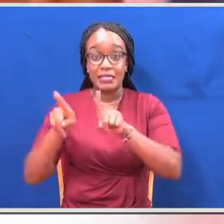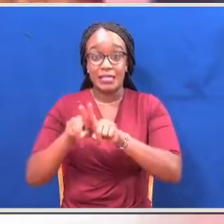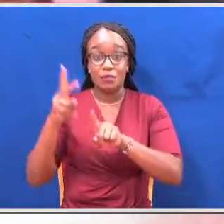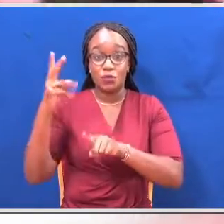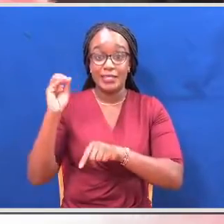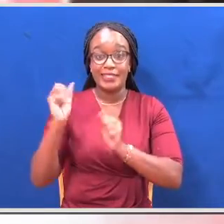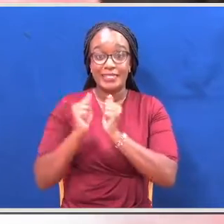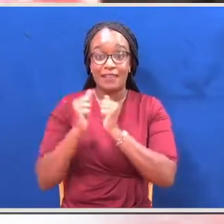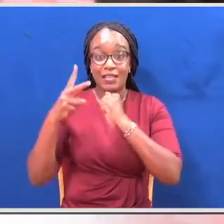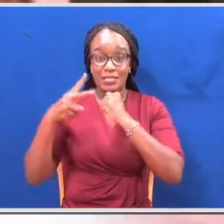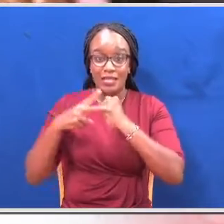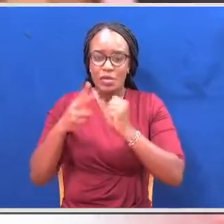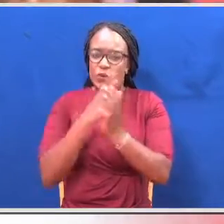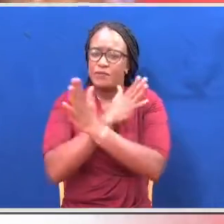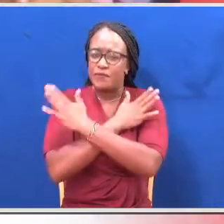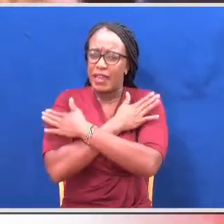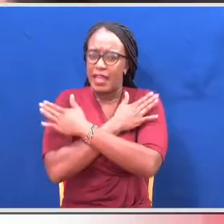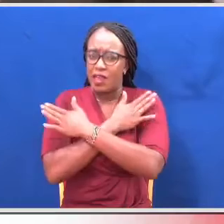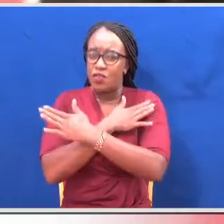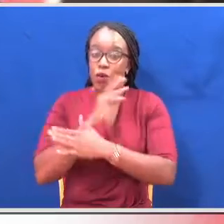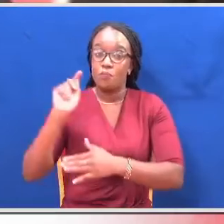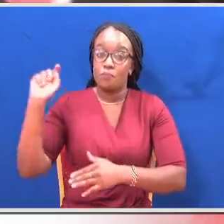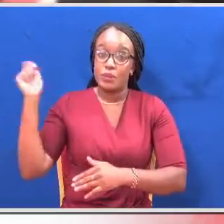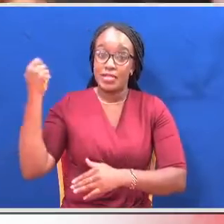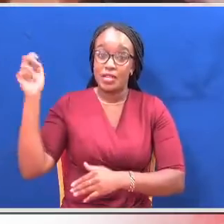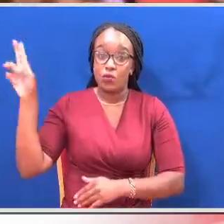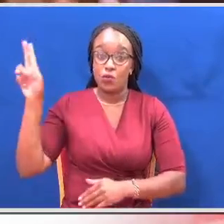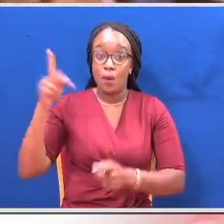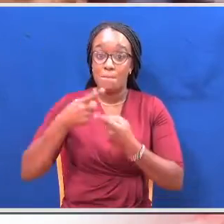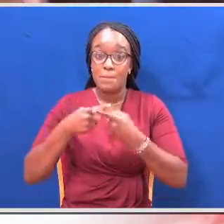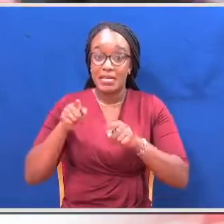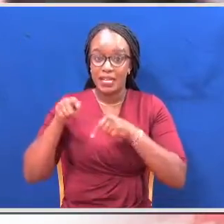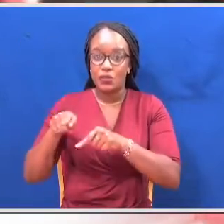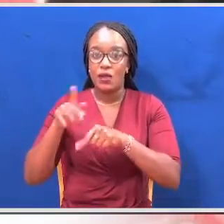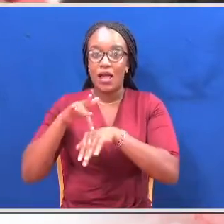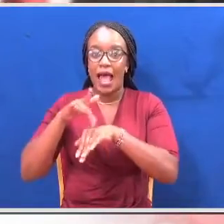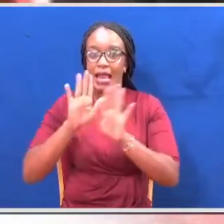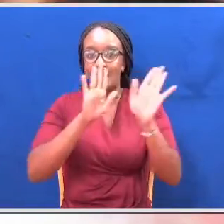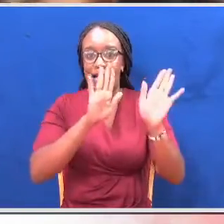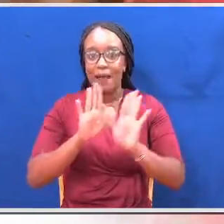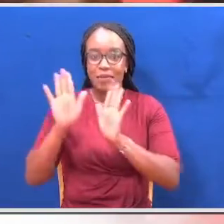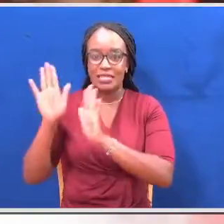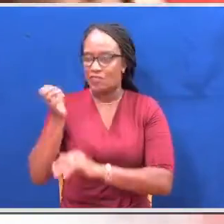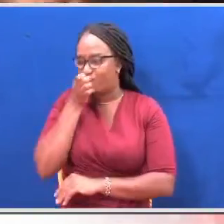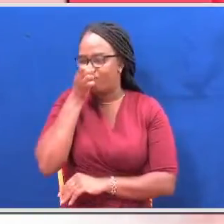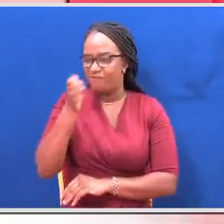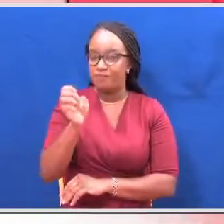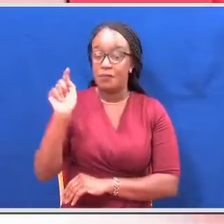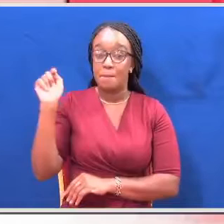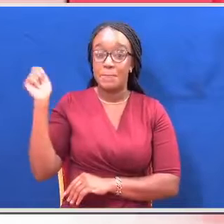Uhuru Kenyatta's favorite before he was accused of early campaigns and undermining his boss, President Uhuru